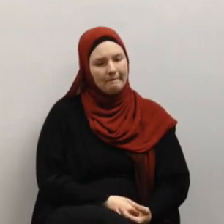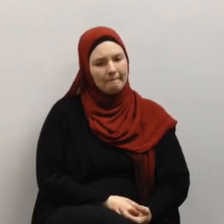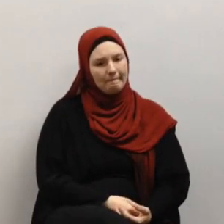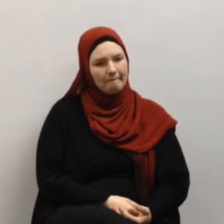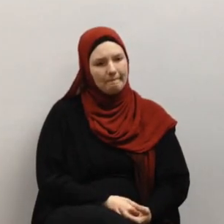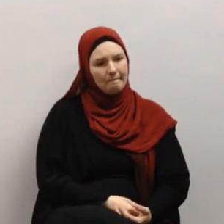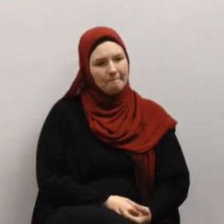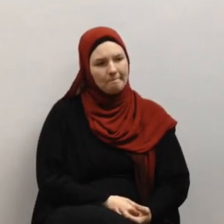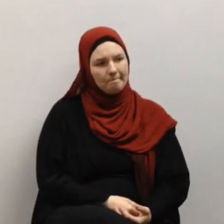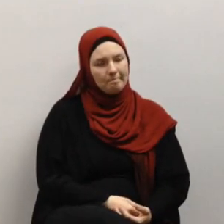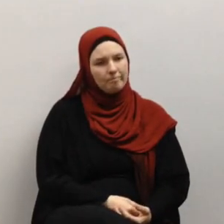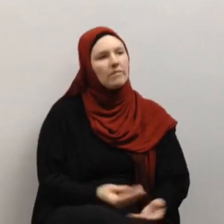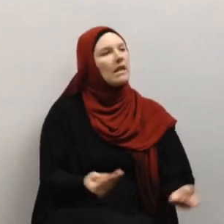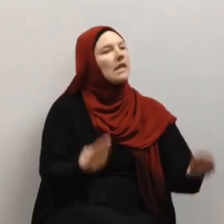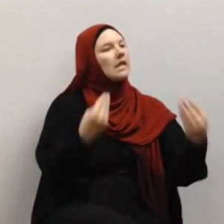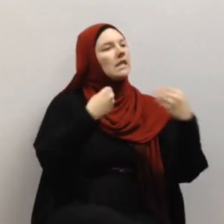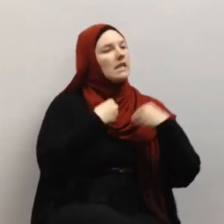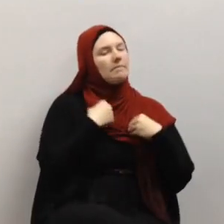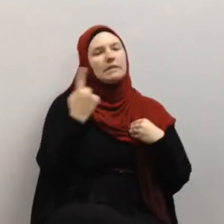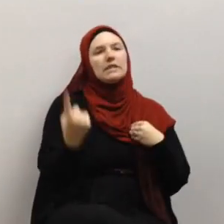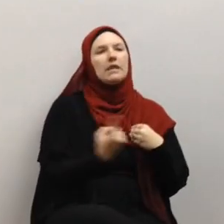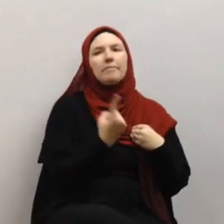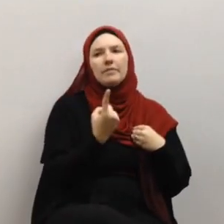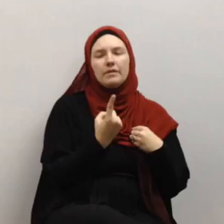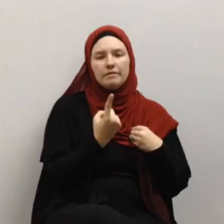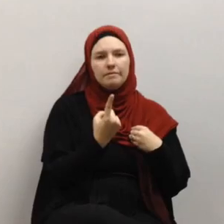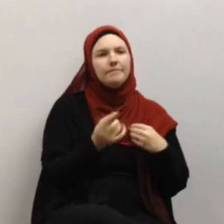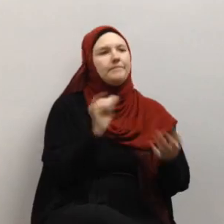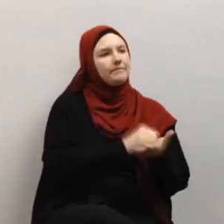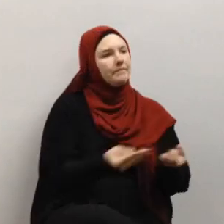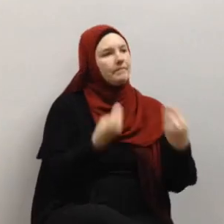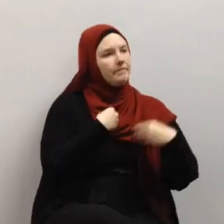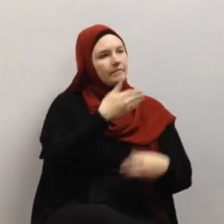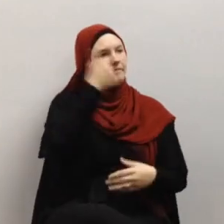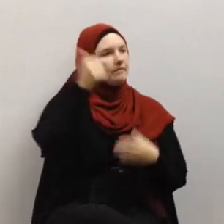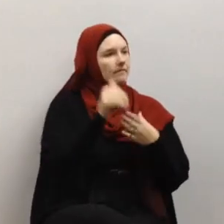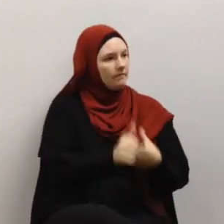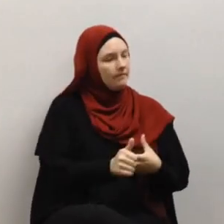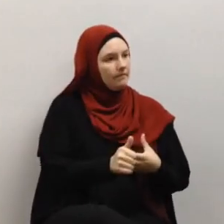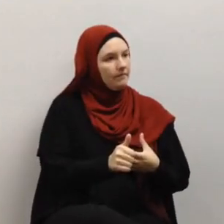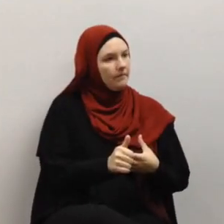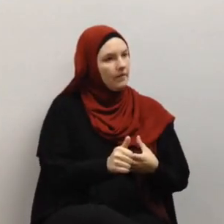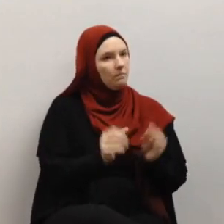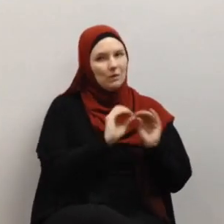something that gives me better guidance. But there is no match, let alone better.